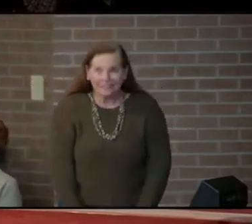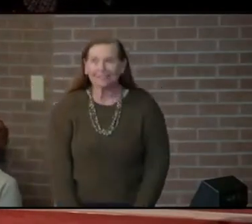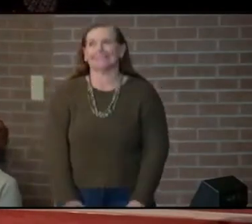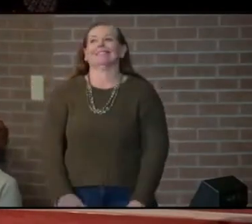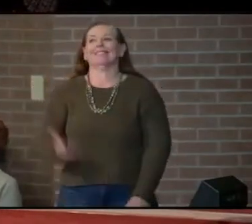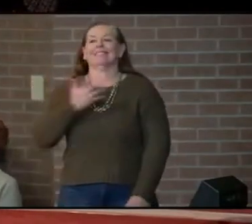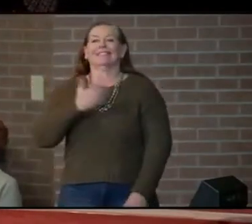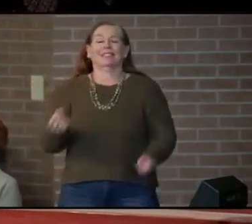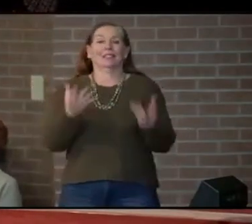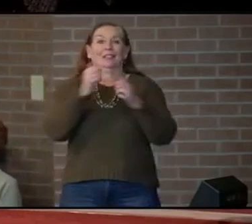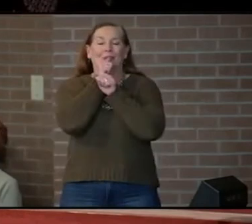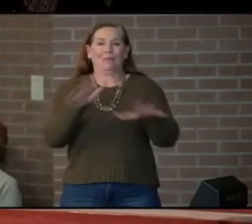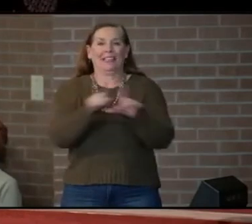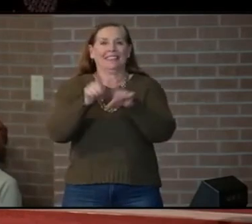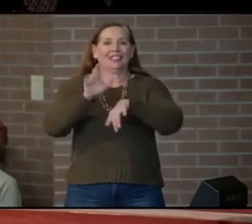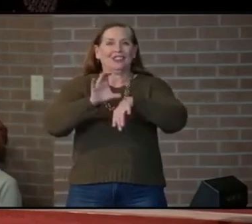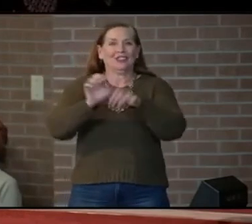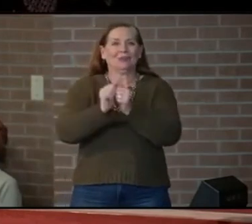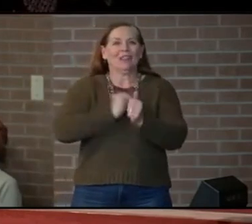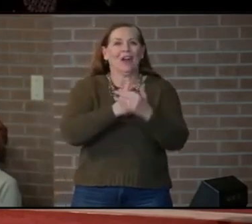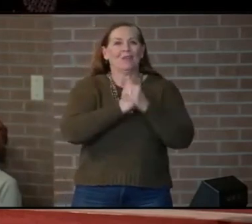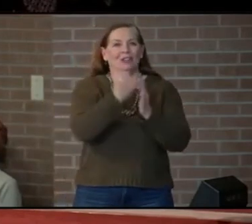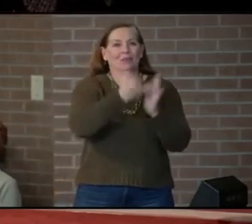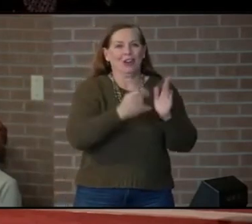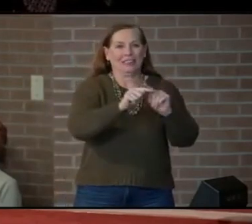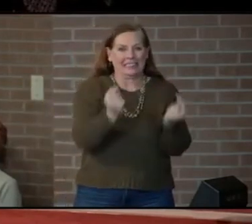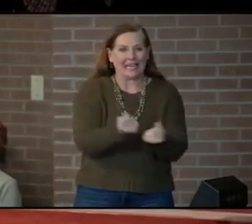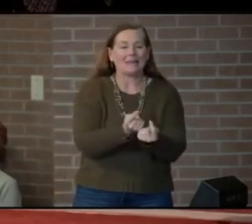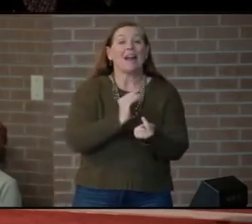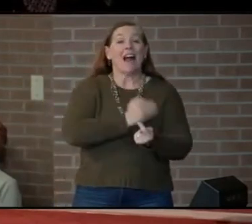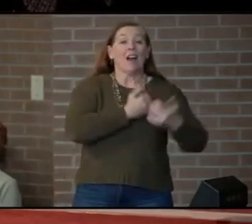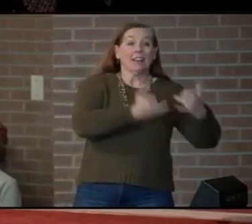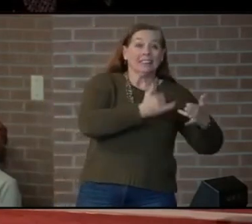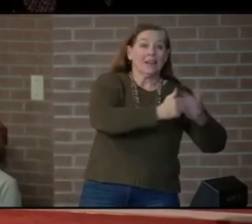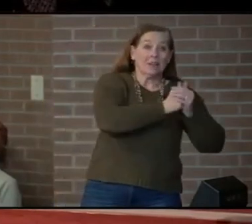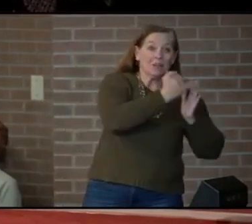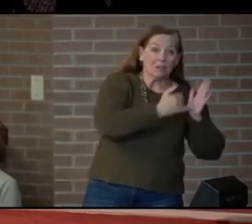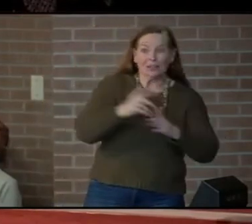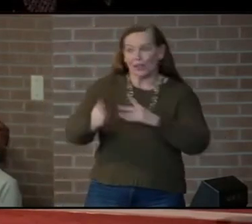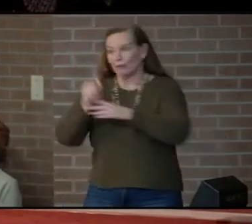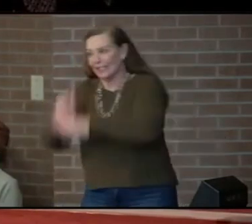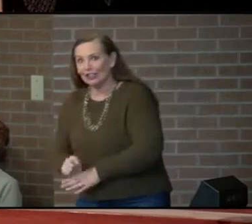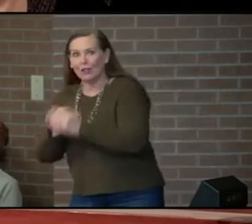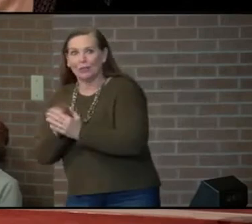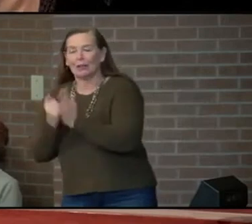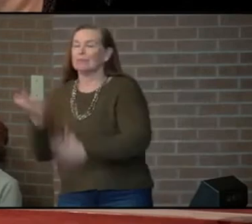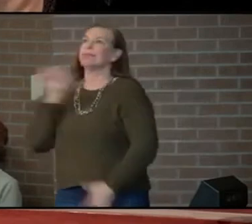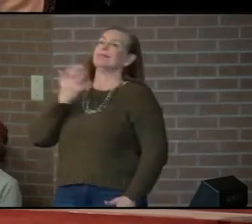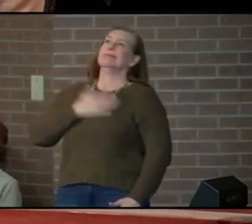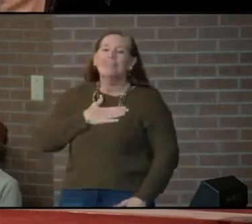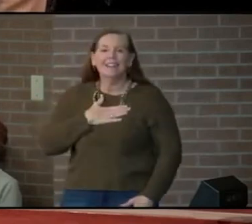so blessed as a church with our worship arts team, our contemporary worship arts, our traditional worship arts. You guys just bless